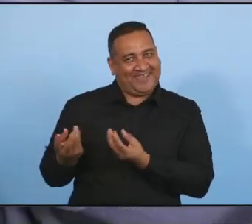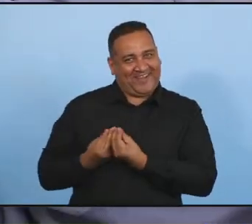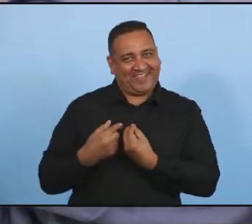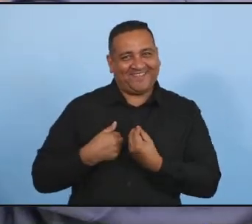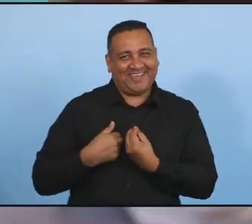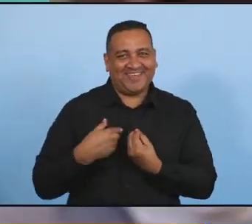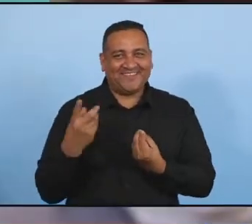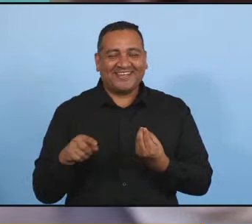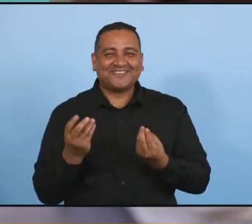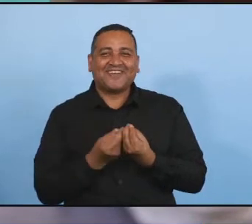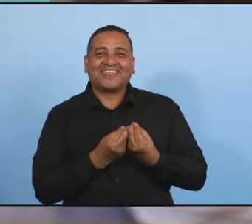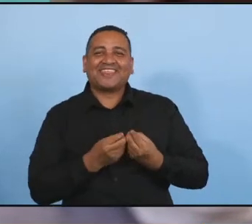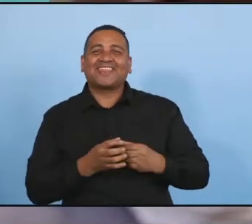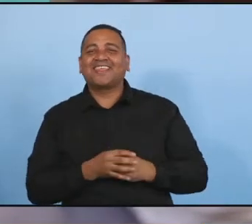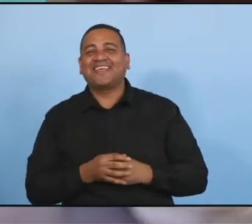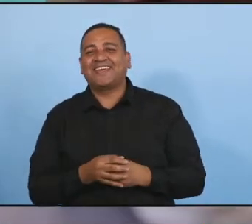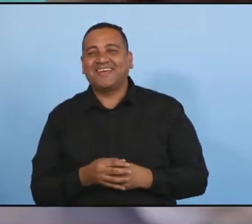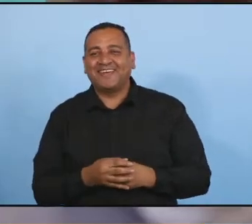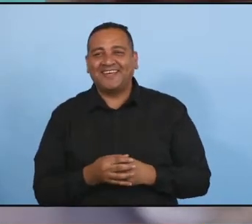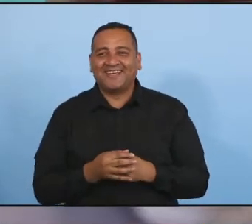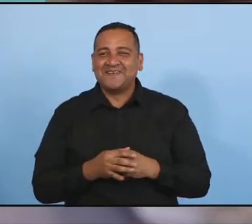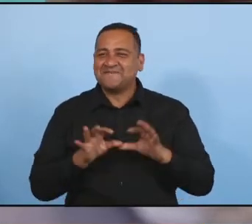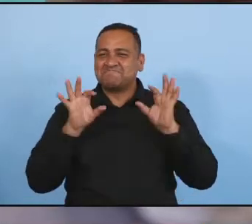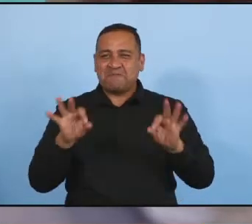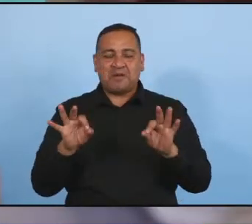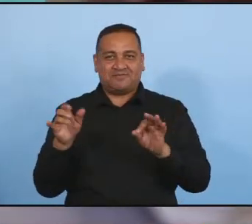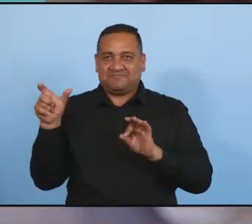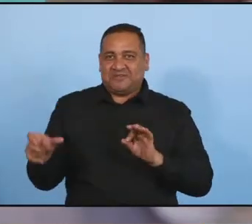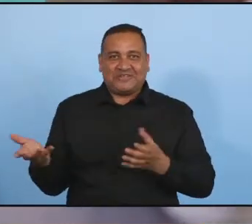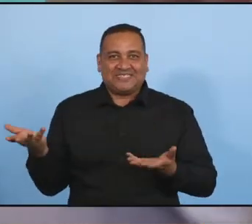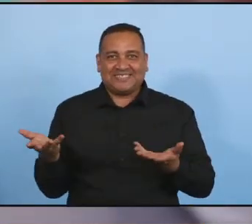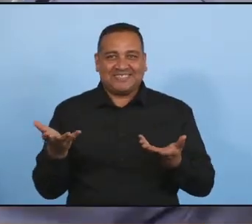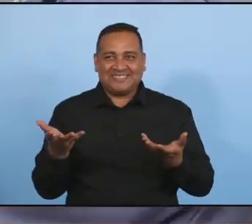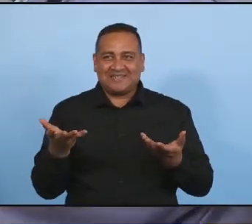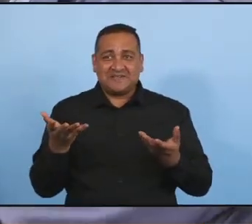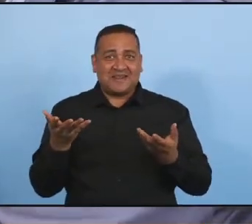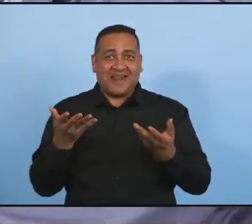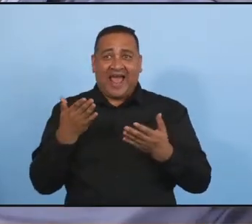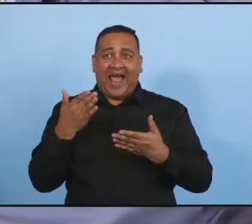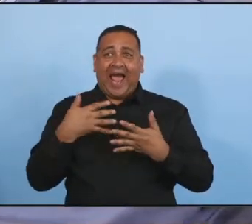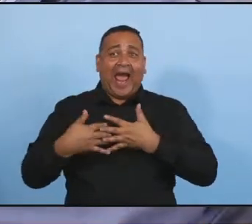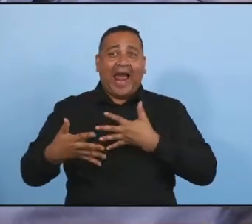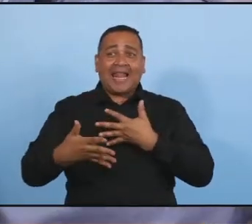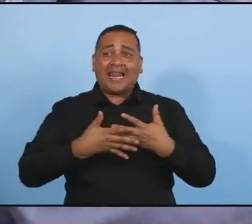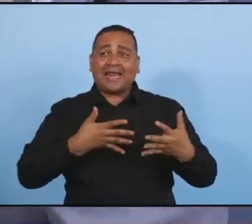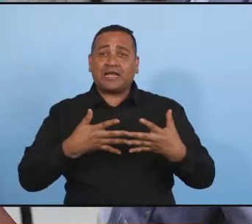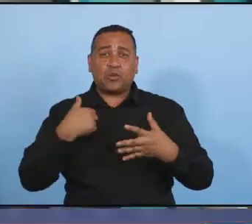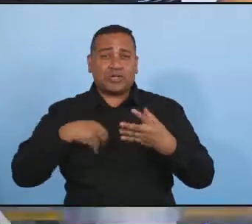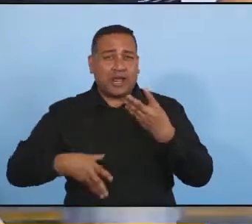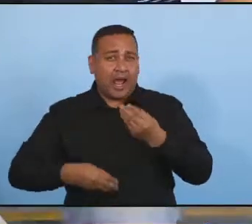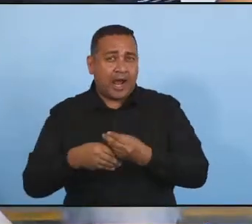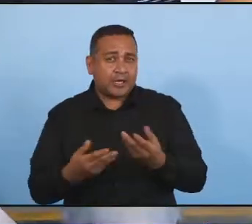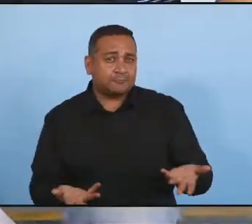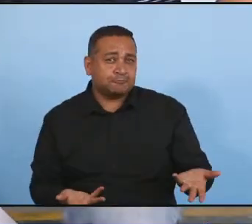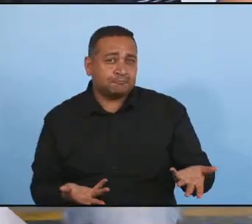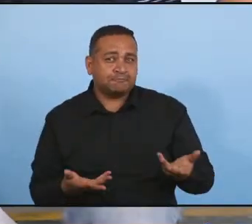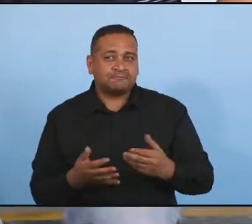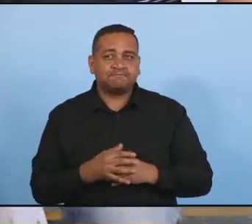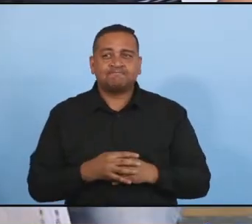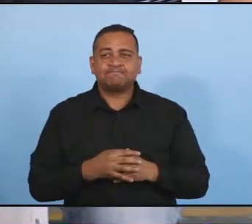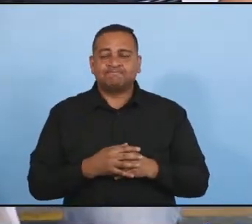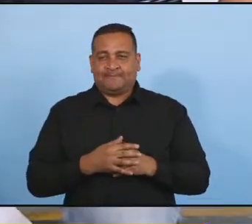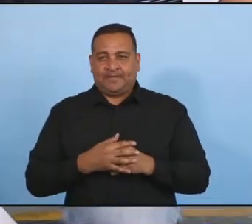is it. Yeah, that's it. That is the end. There's nothing more. Manufacturing. You see, our country